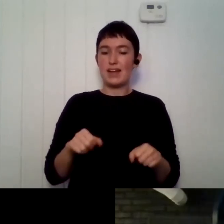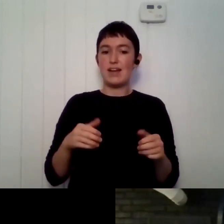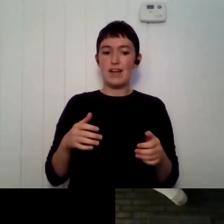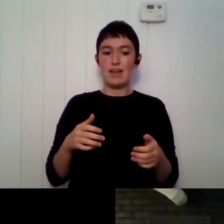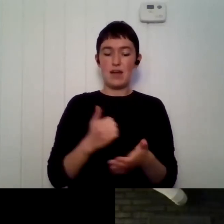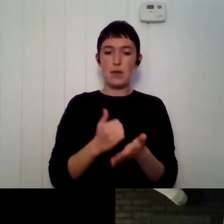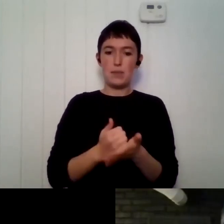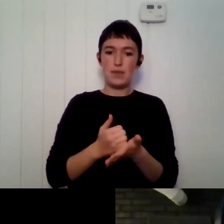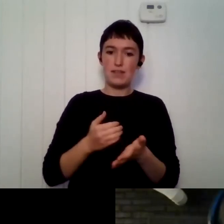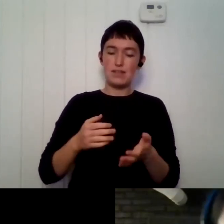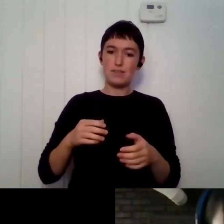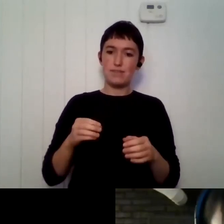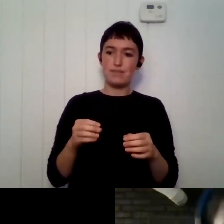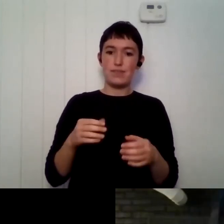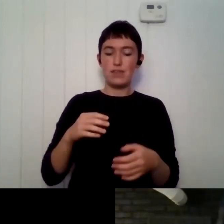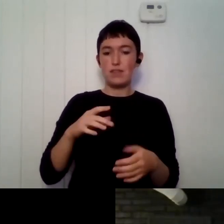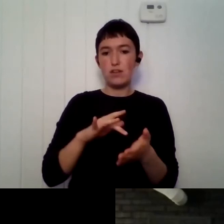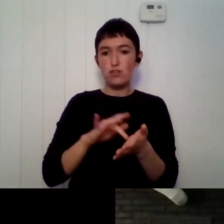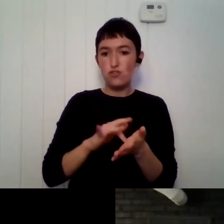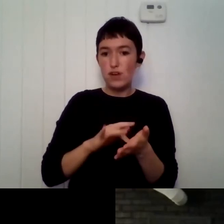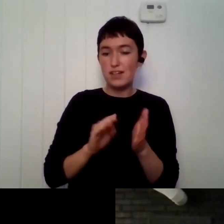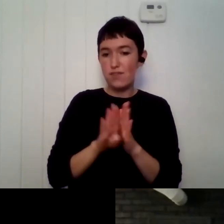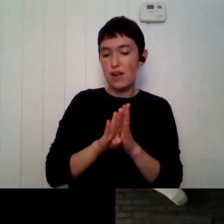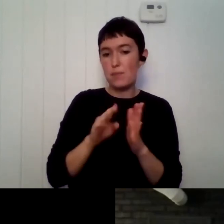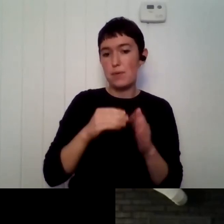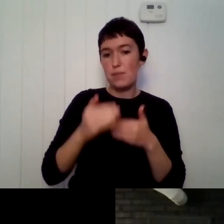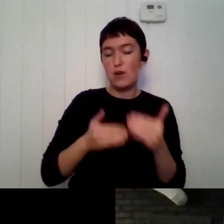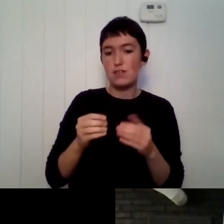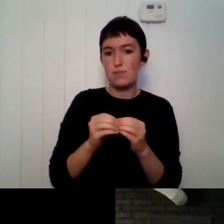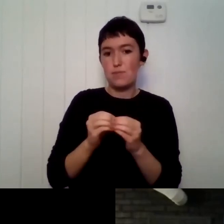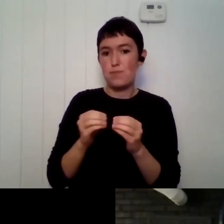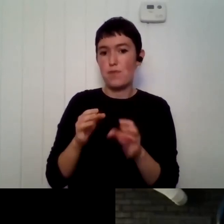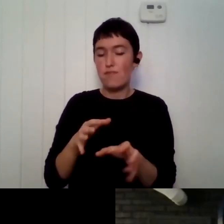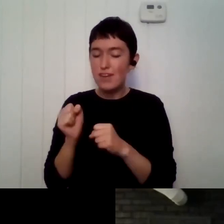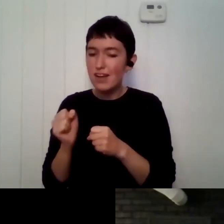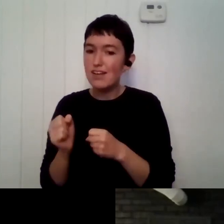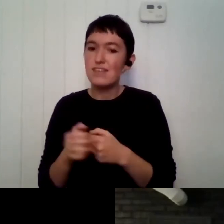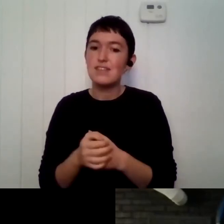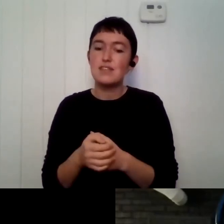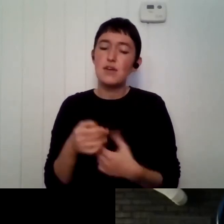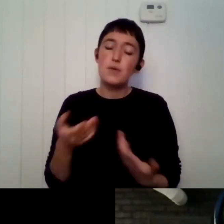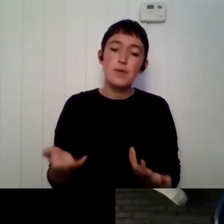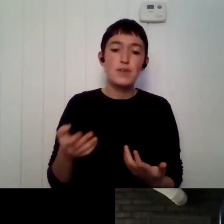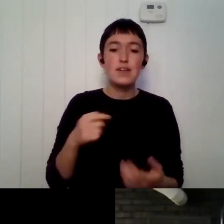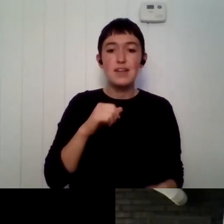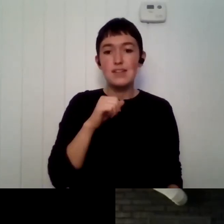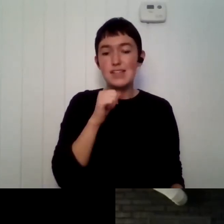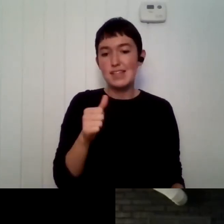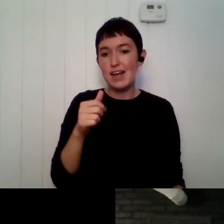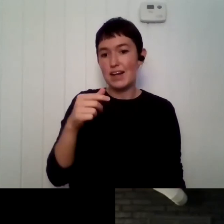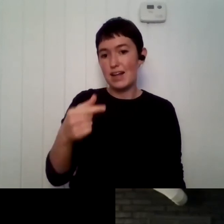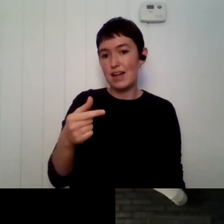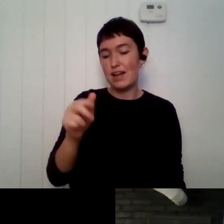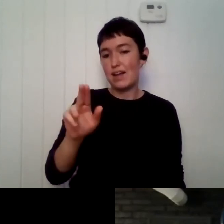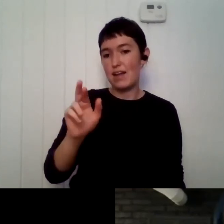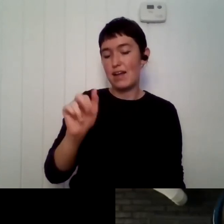development process using these tools. It remains to be shown. So it is not like guaranteed that these kind of methods are going